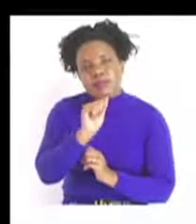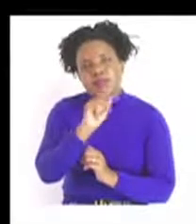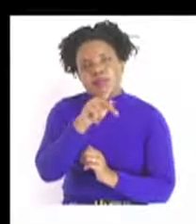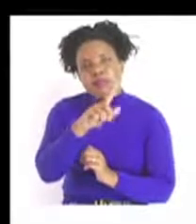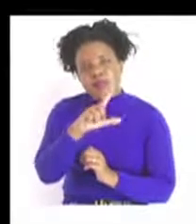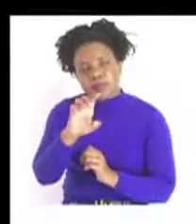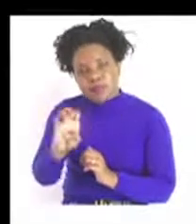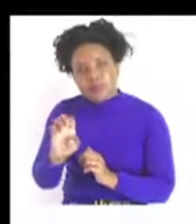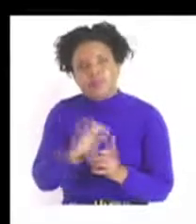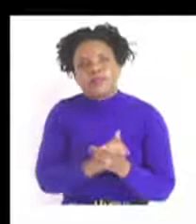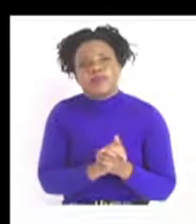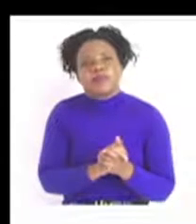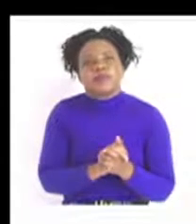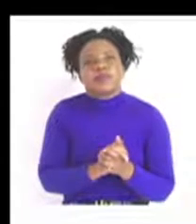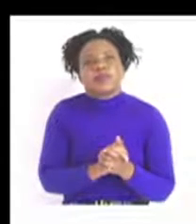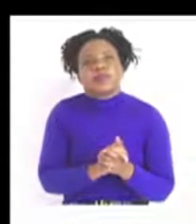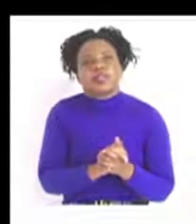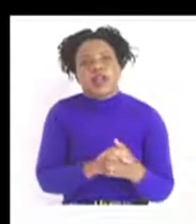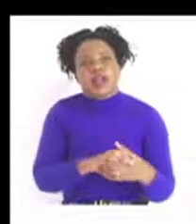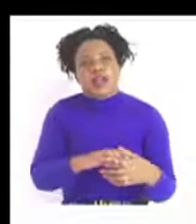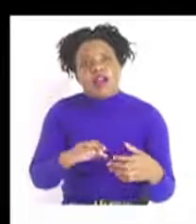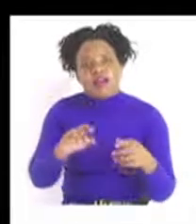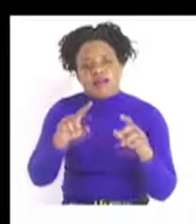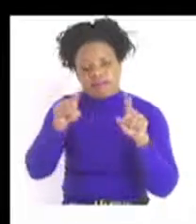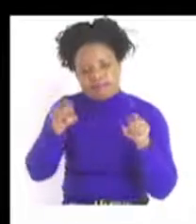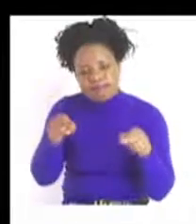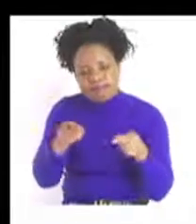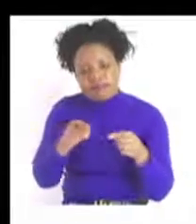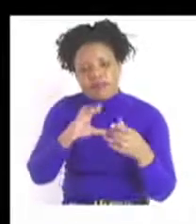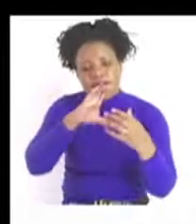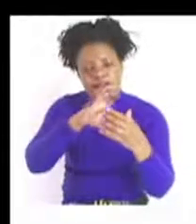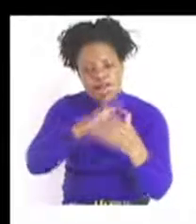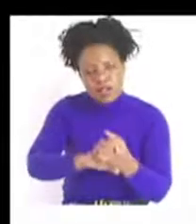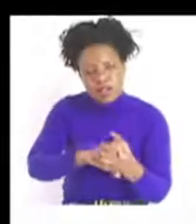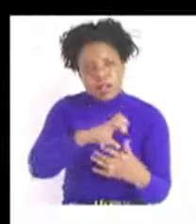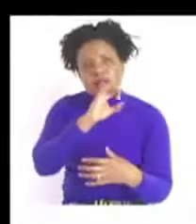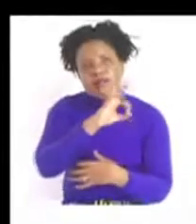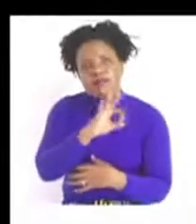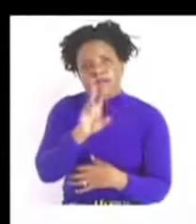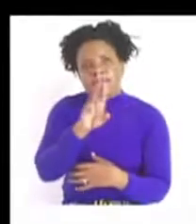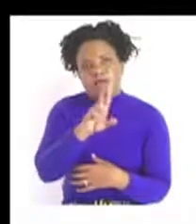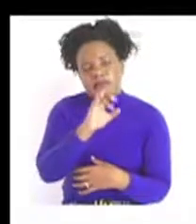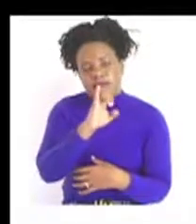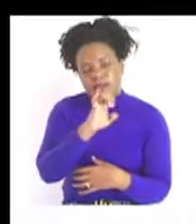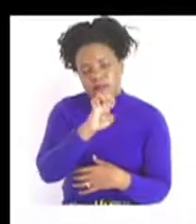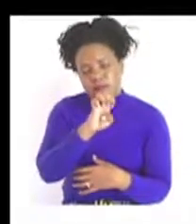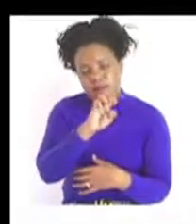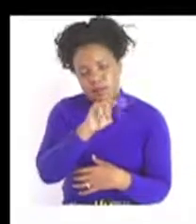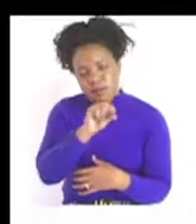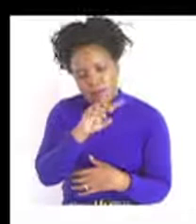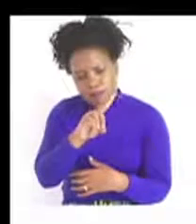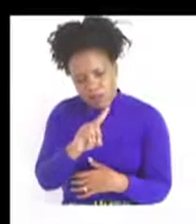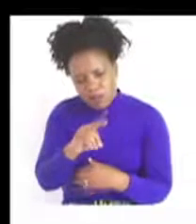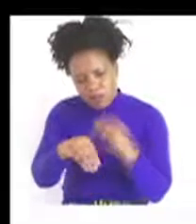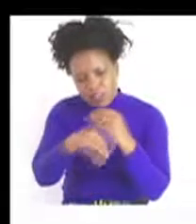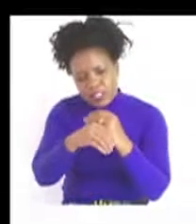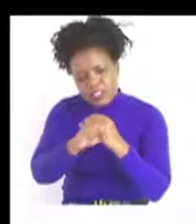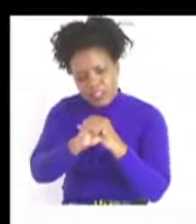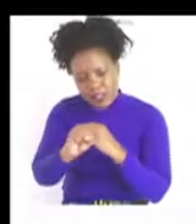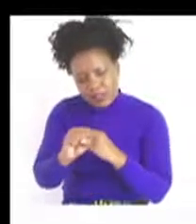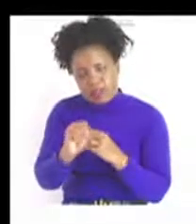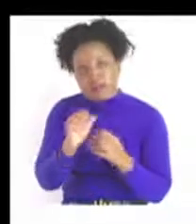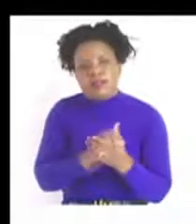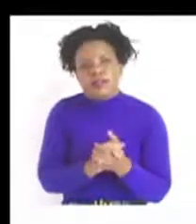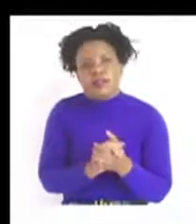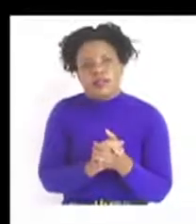friends. So you may complete the rest of the paragraph on your own. Remember, all the nouns